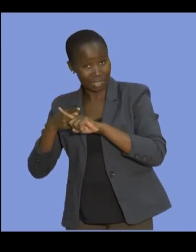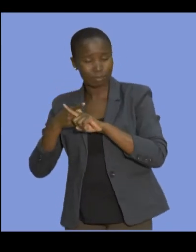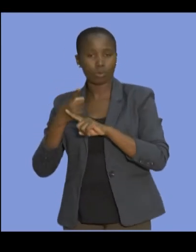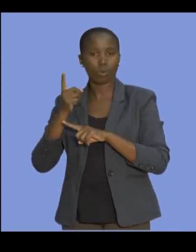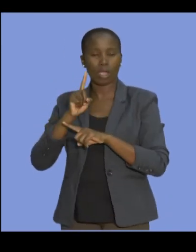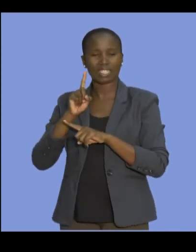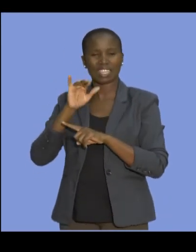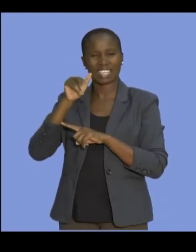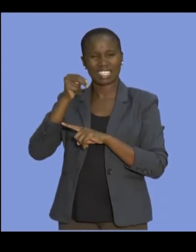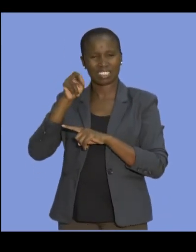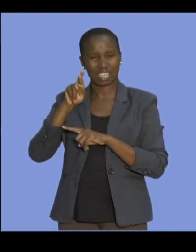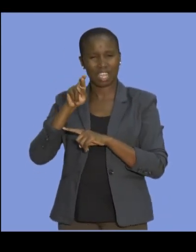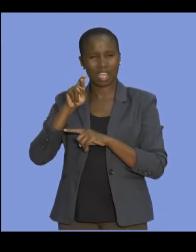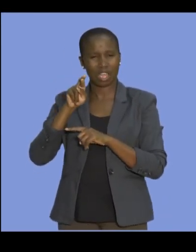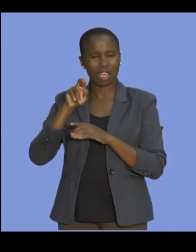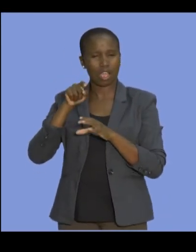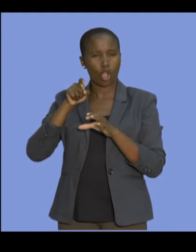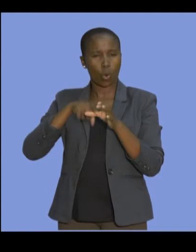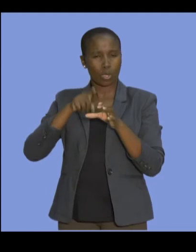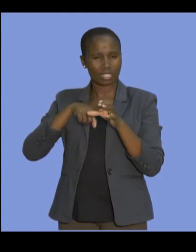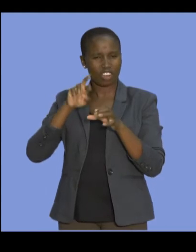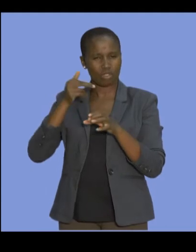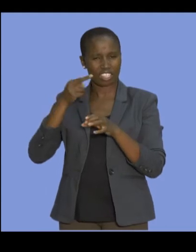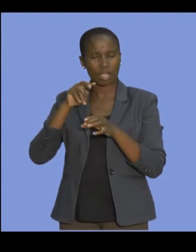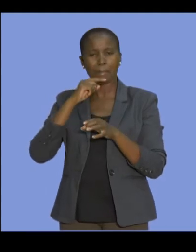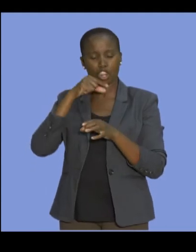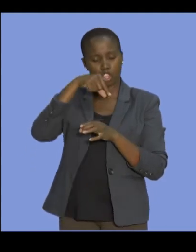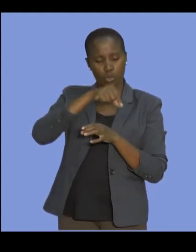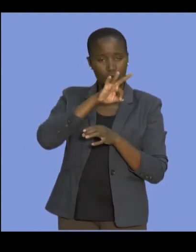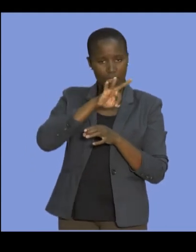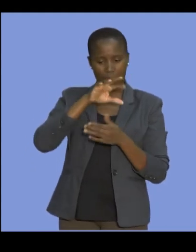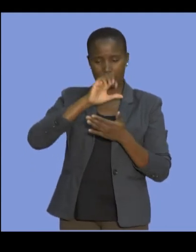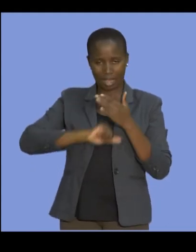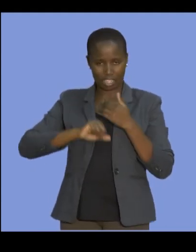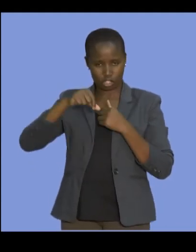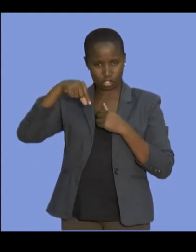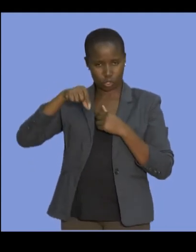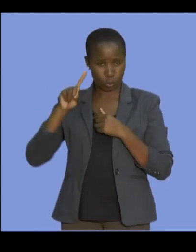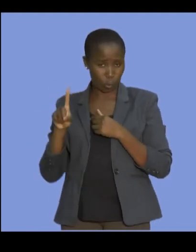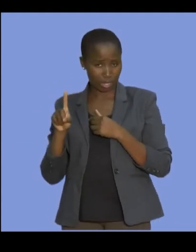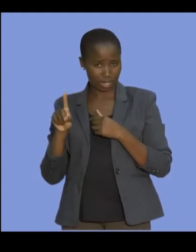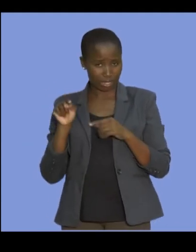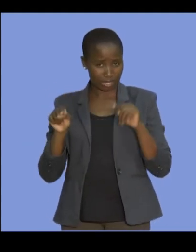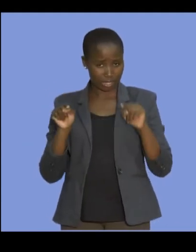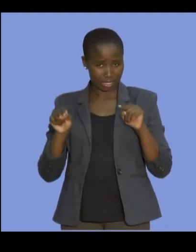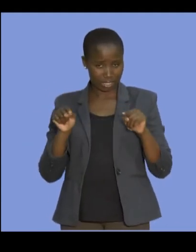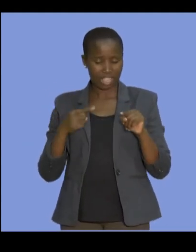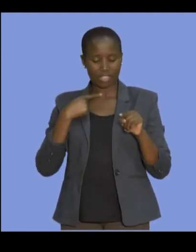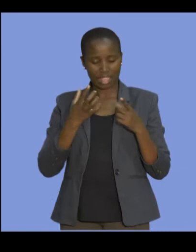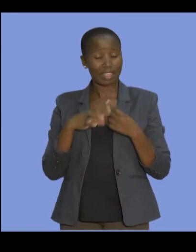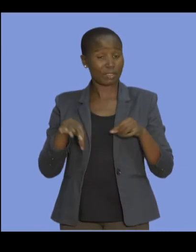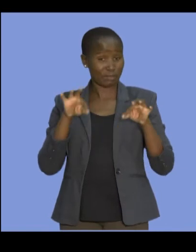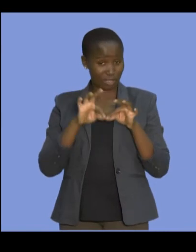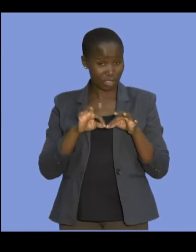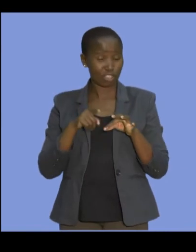that the interquartile range is Q3 minus Q1. Or a value greater than